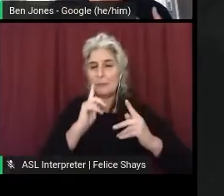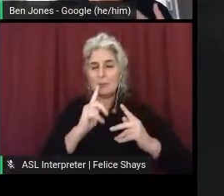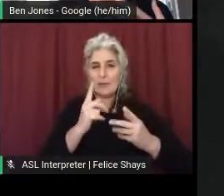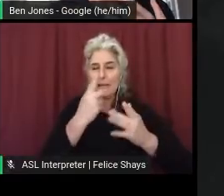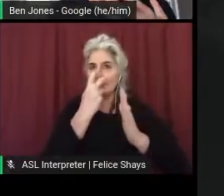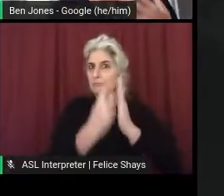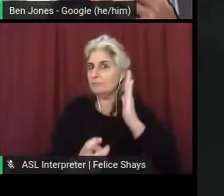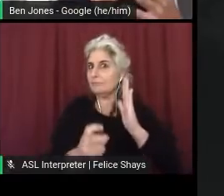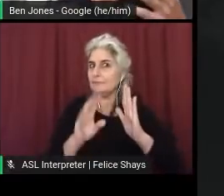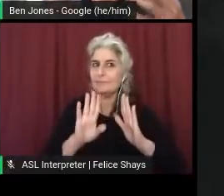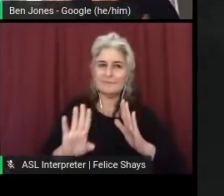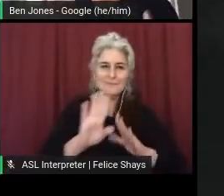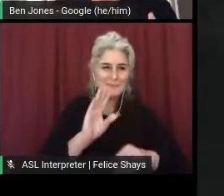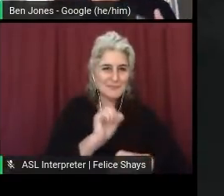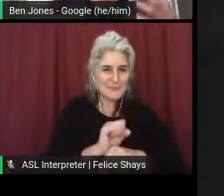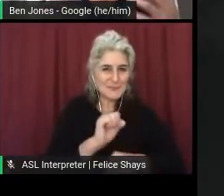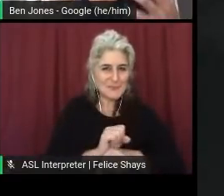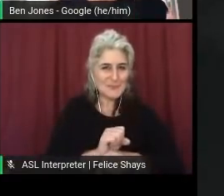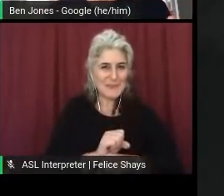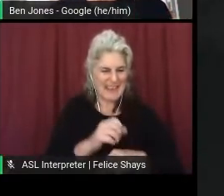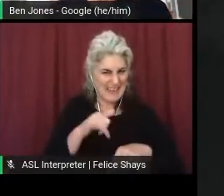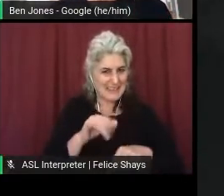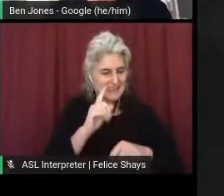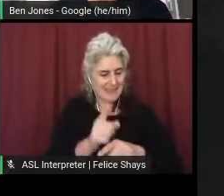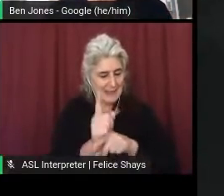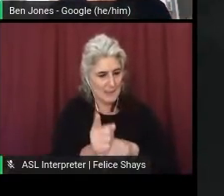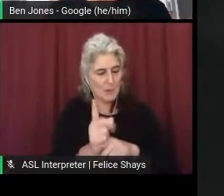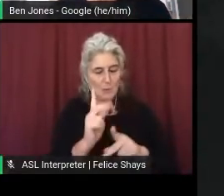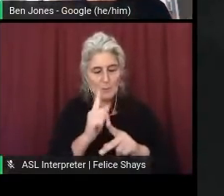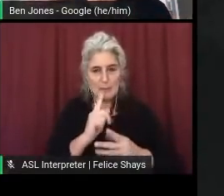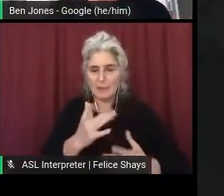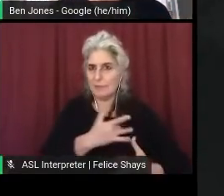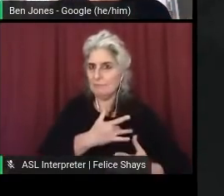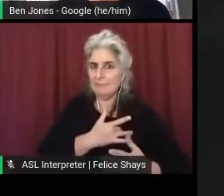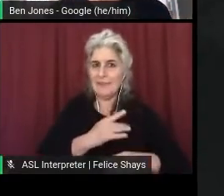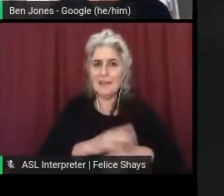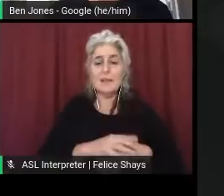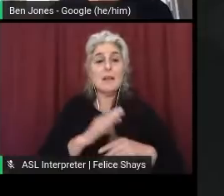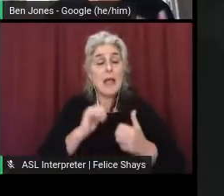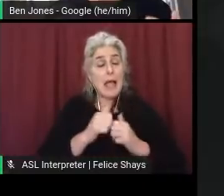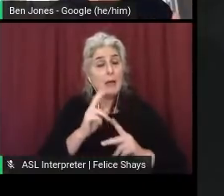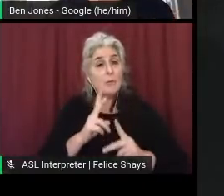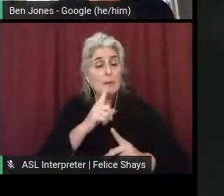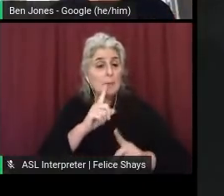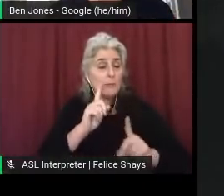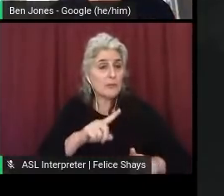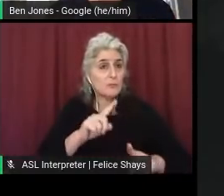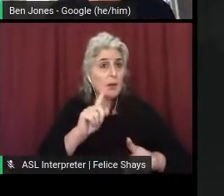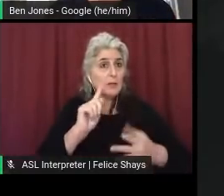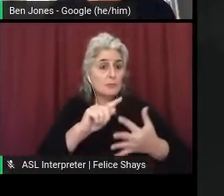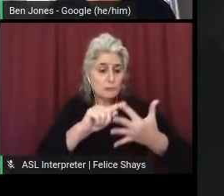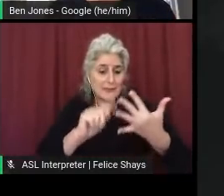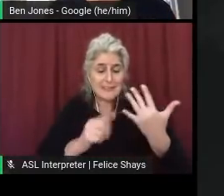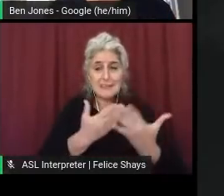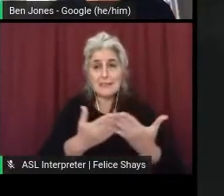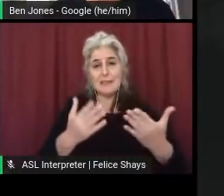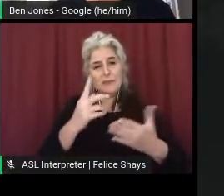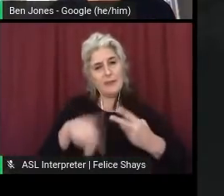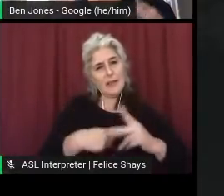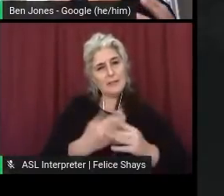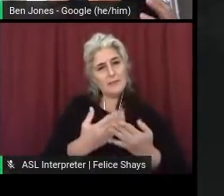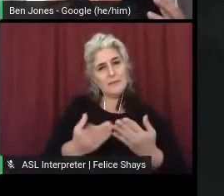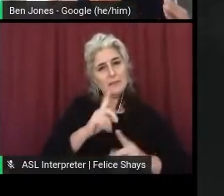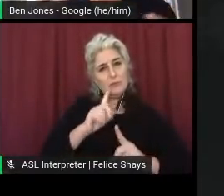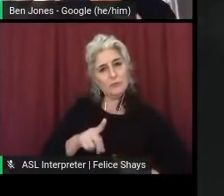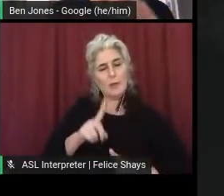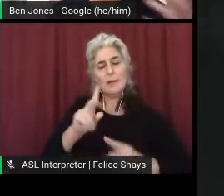we're understanding in new ways the way that people are responding to content, what they're paying attention to, and the kinds of things that we can learn from